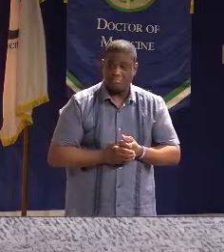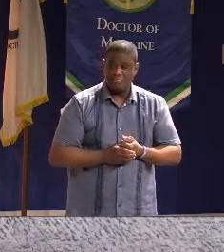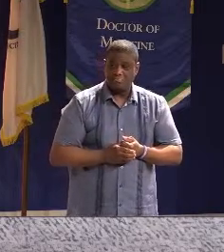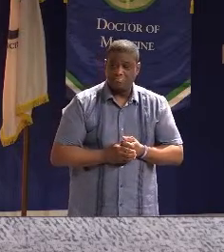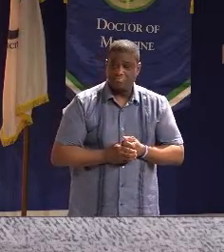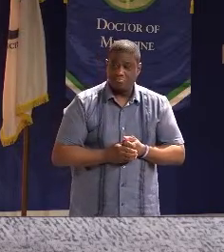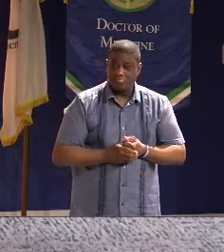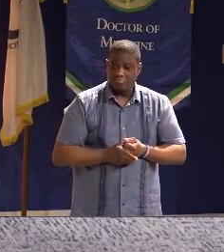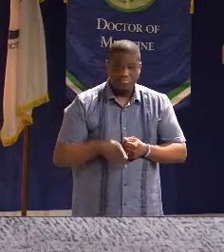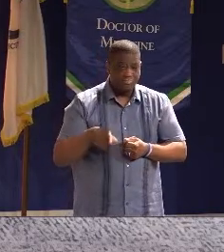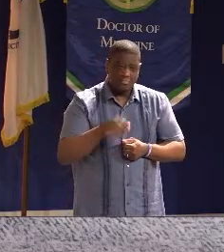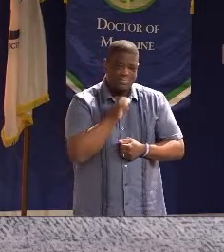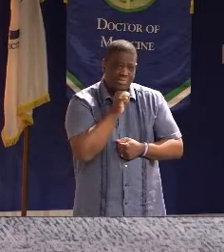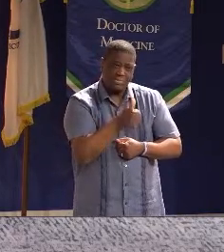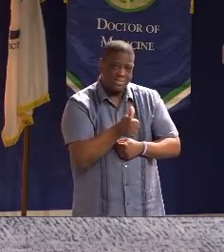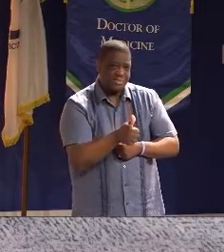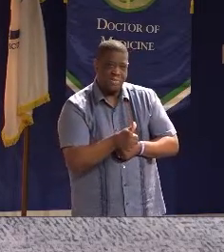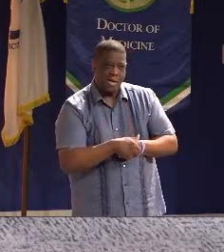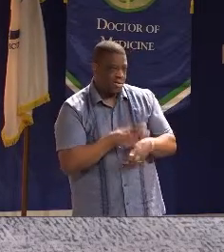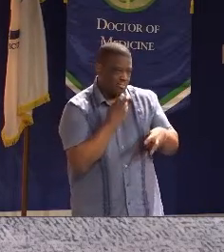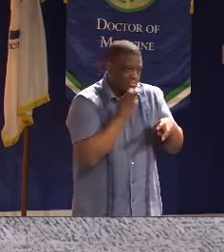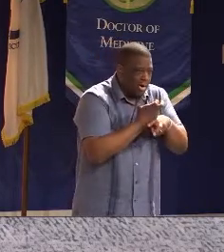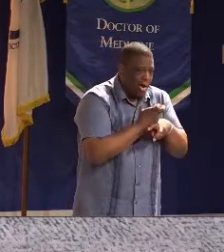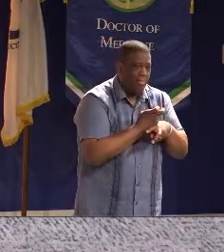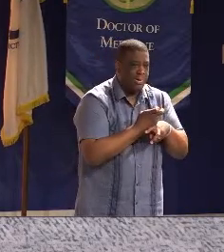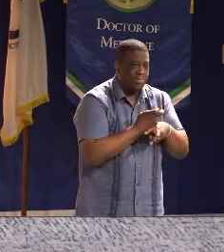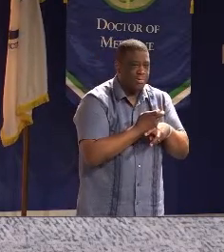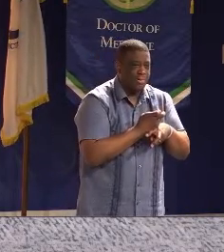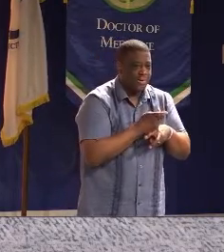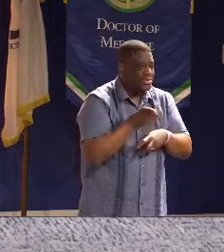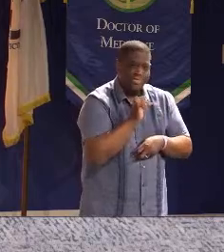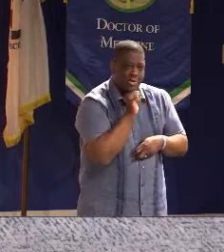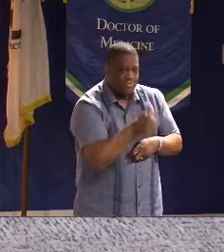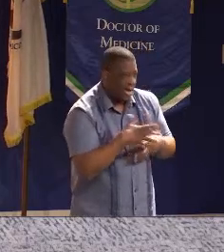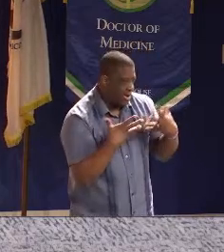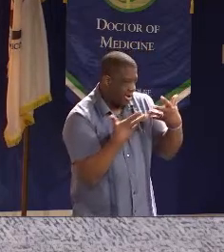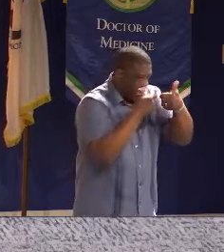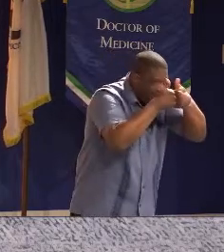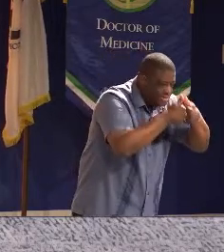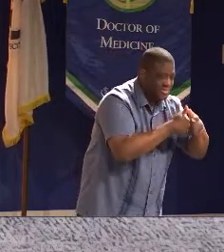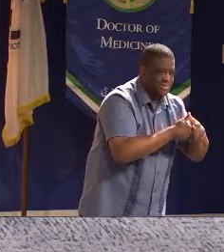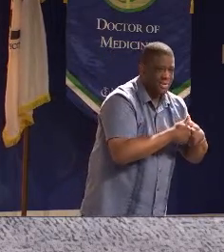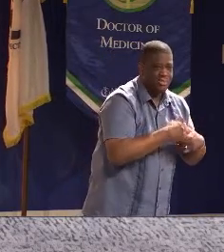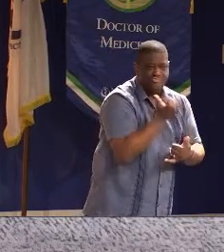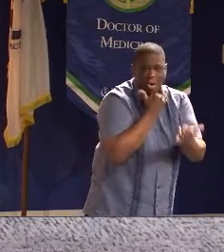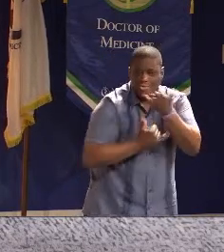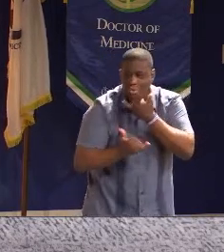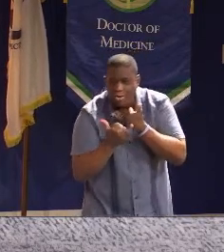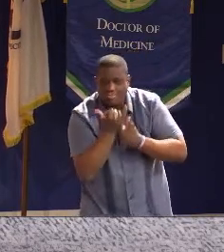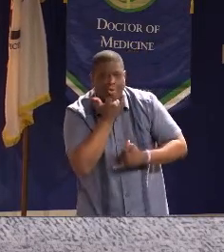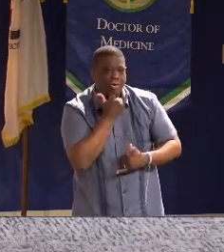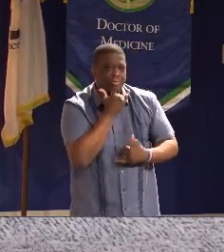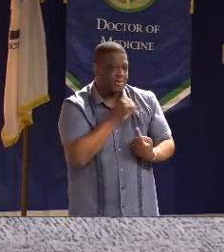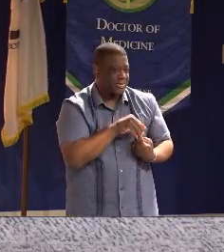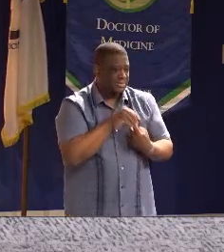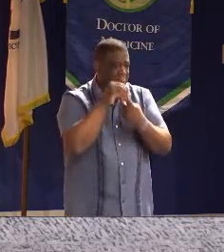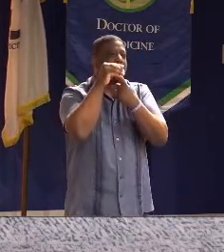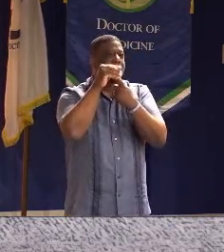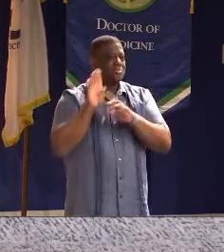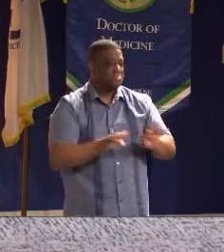this is not a fluke. You are not an accident. This is not a special